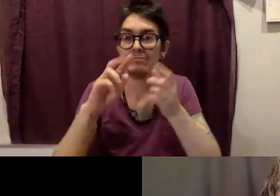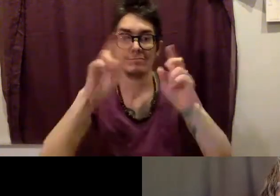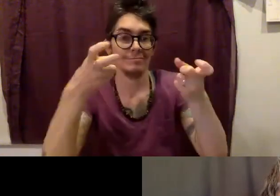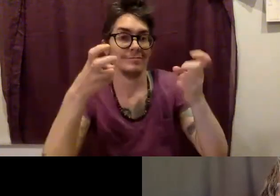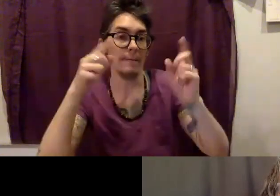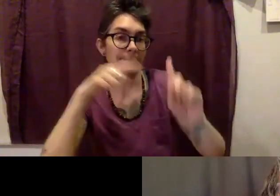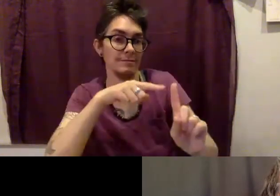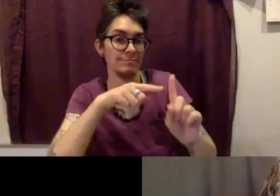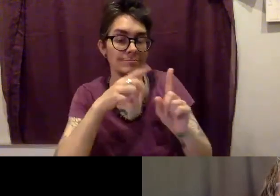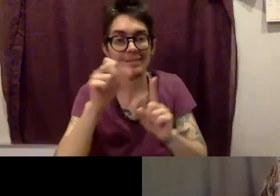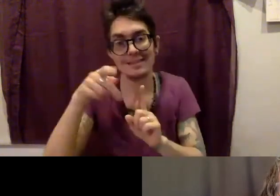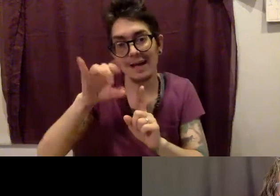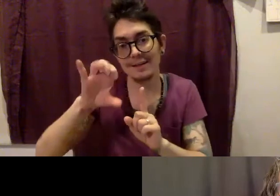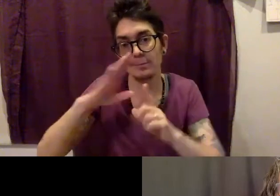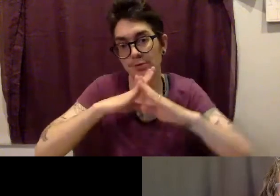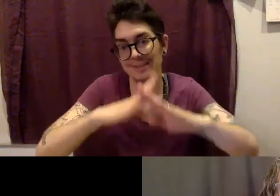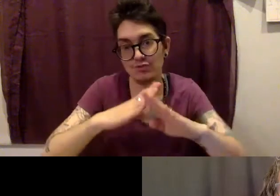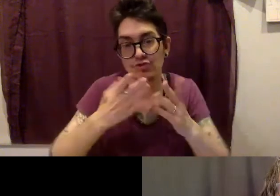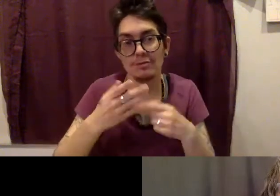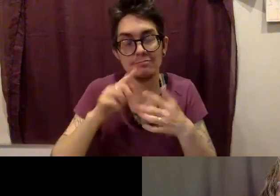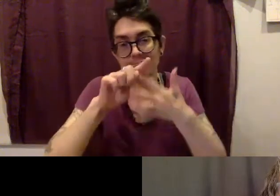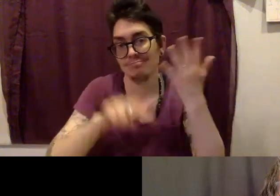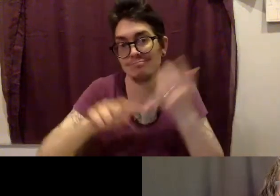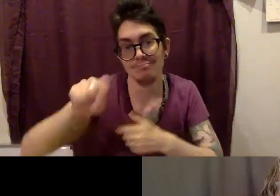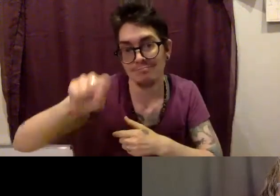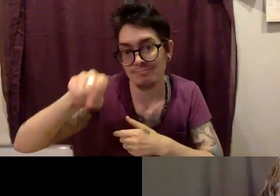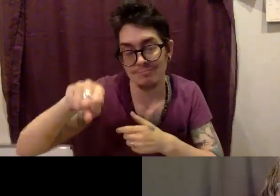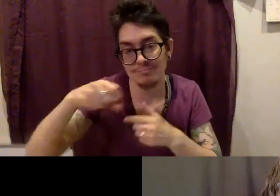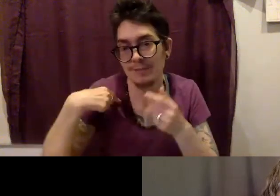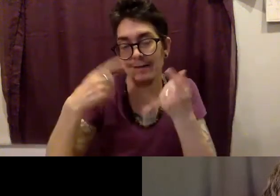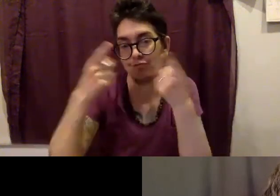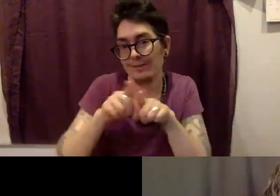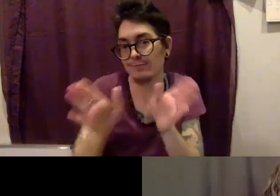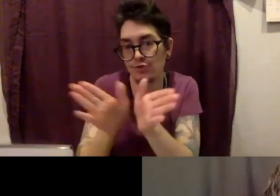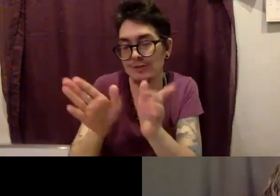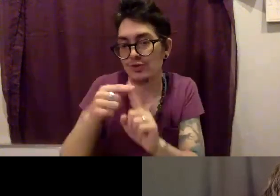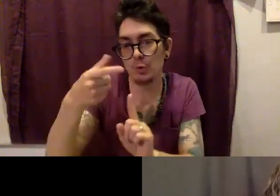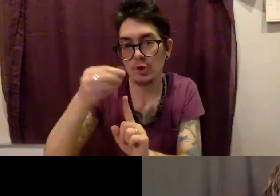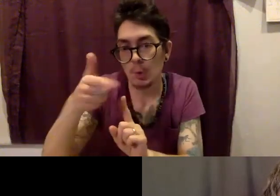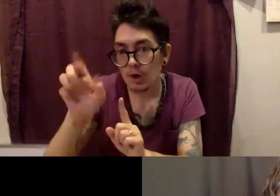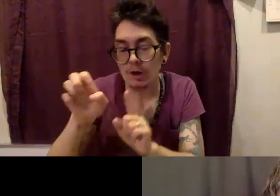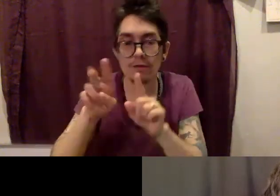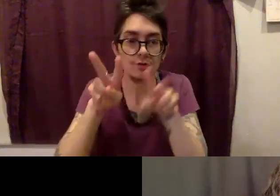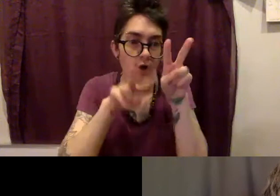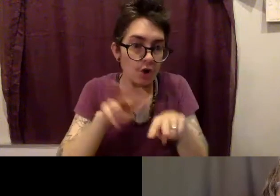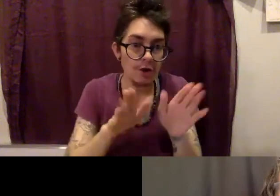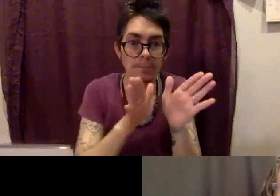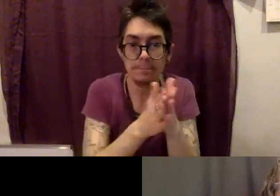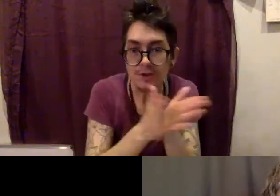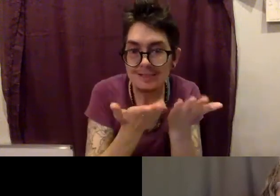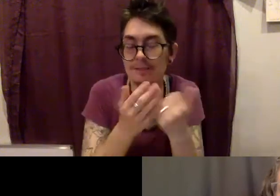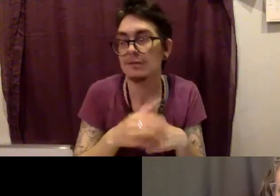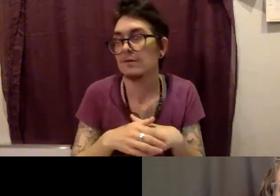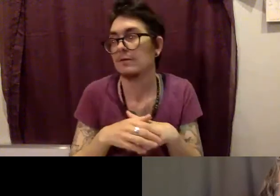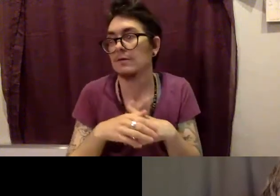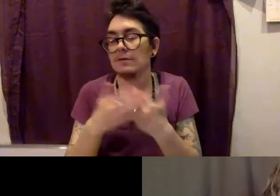some amazing resources as far as that topic, psychic protection. And I agree and really encourage